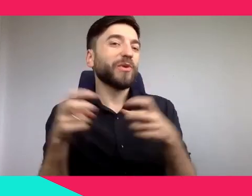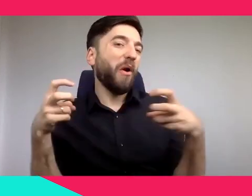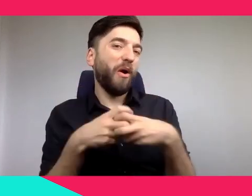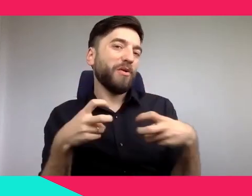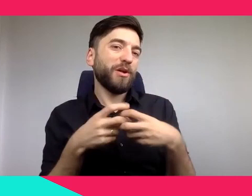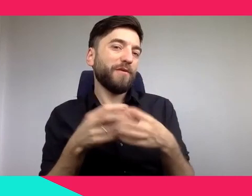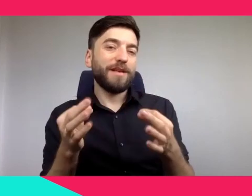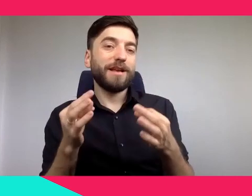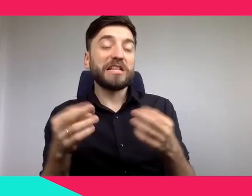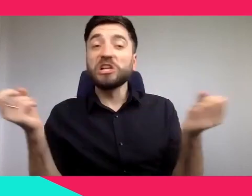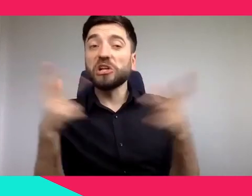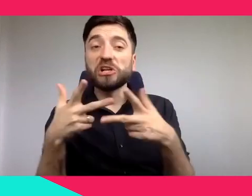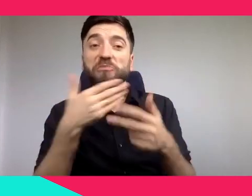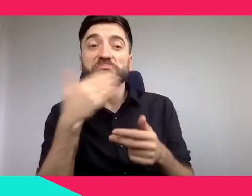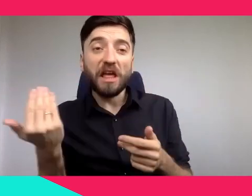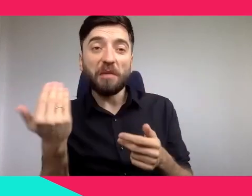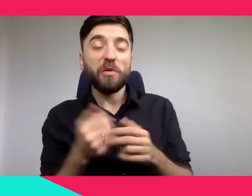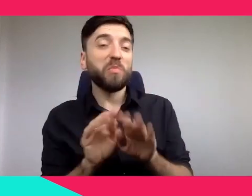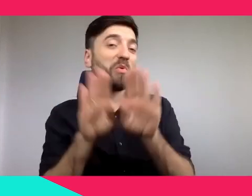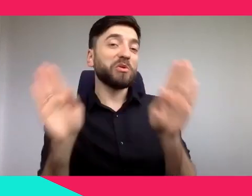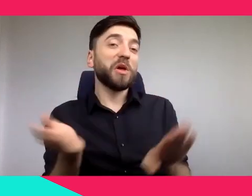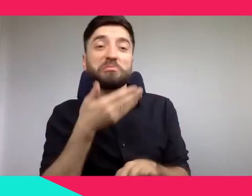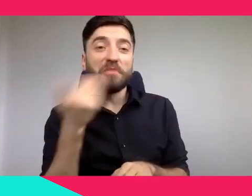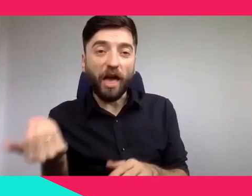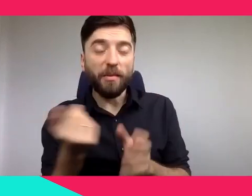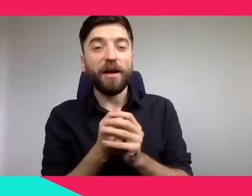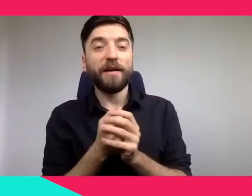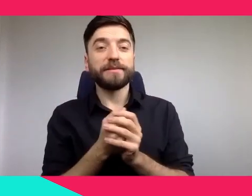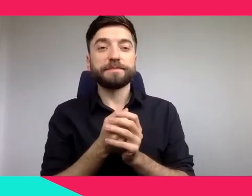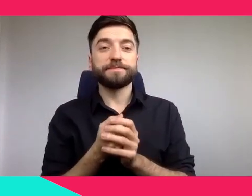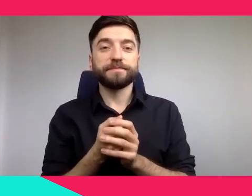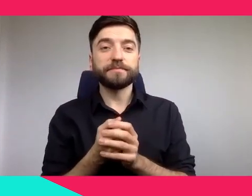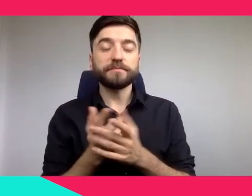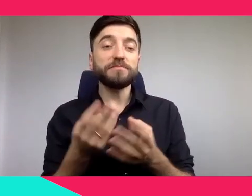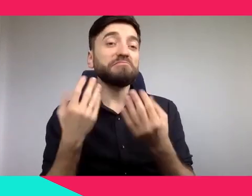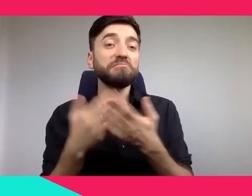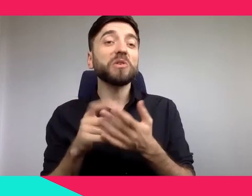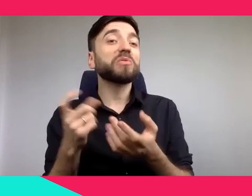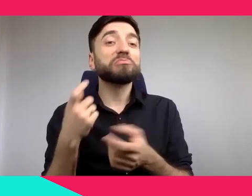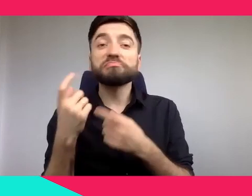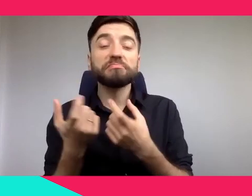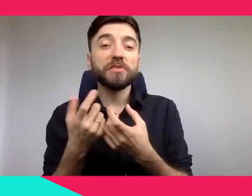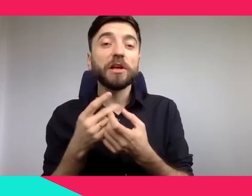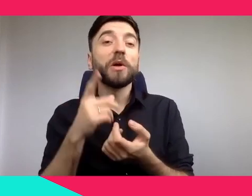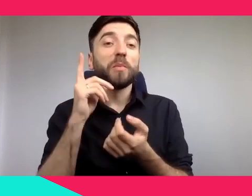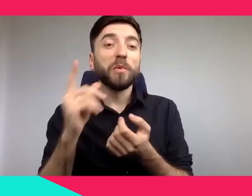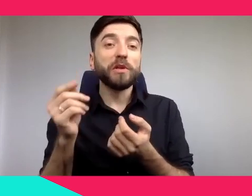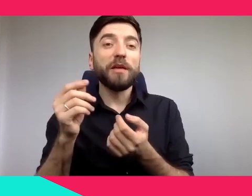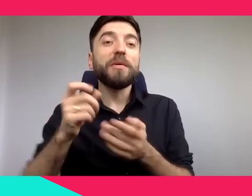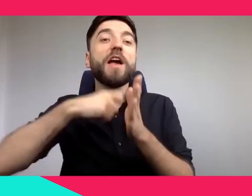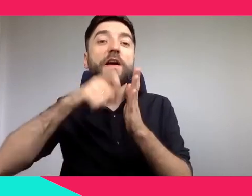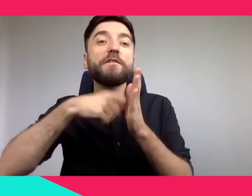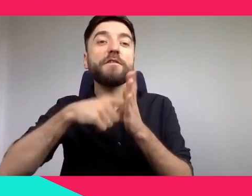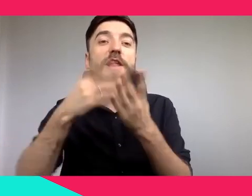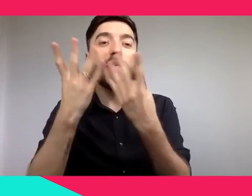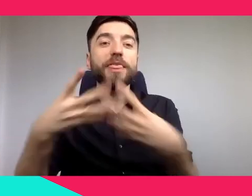Netflix. If we want to know something, we search Wikipedia. And we also see